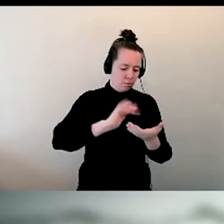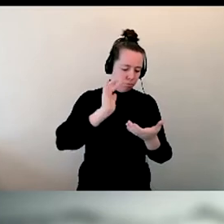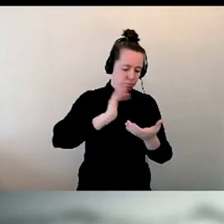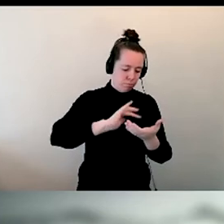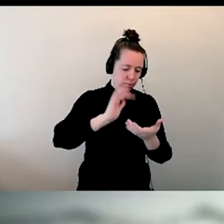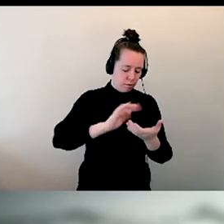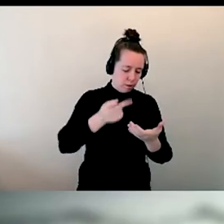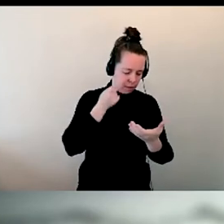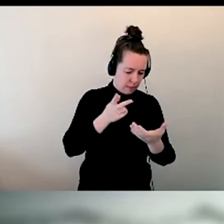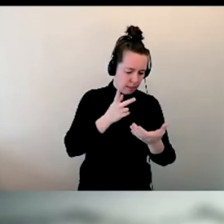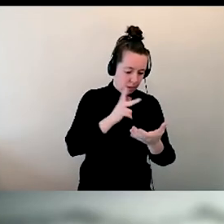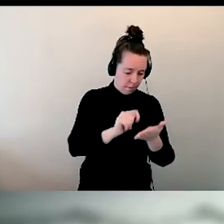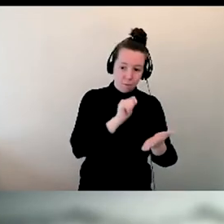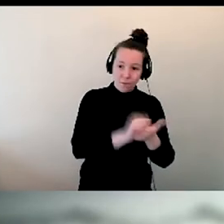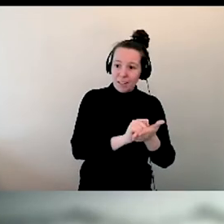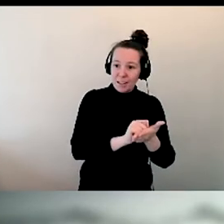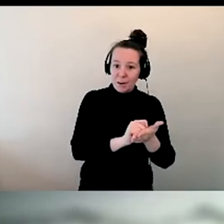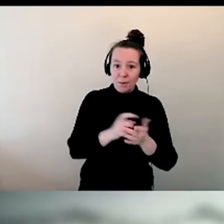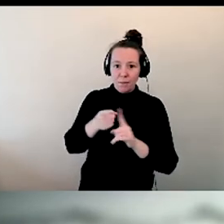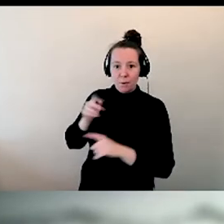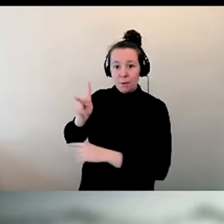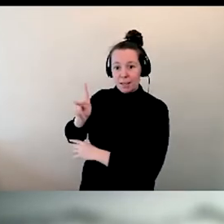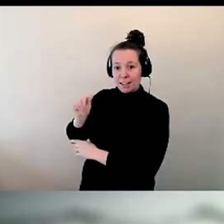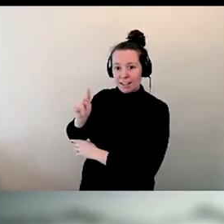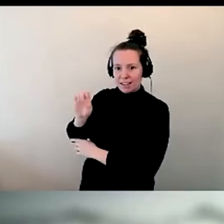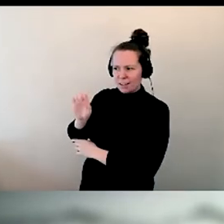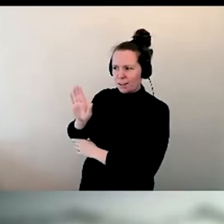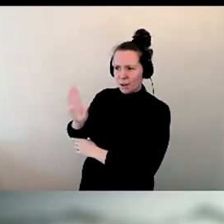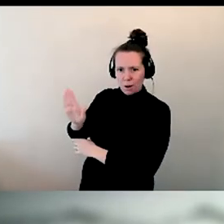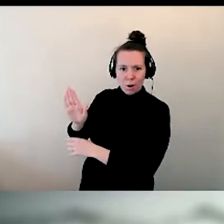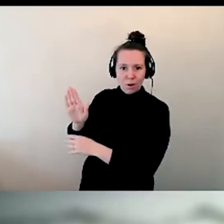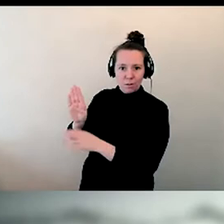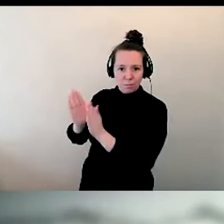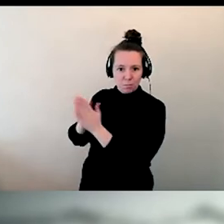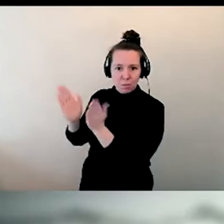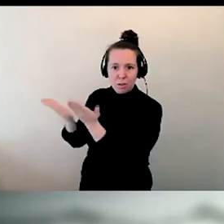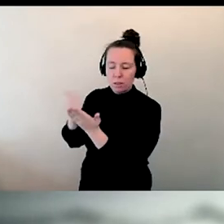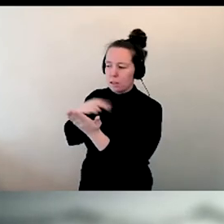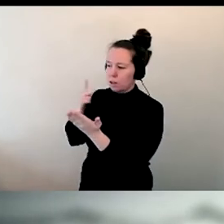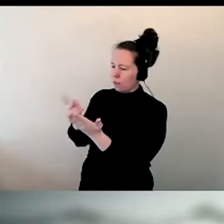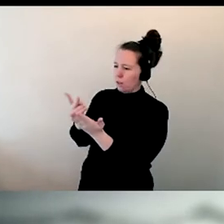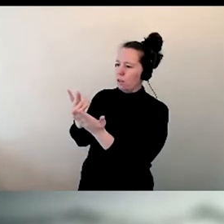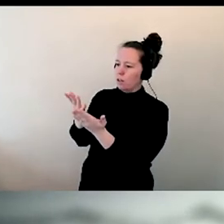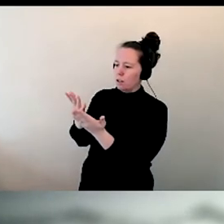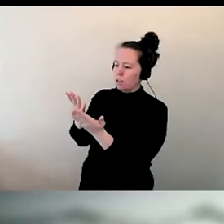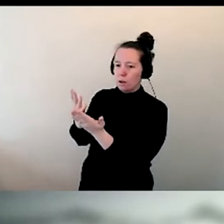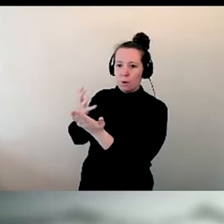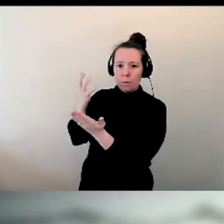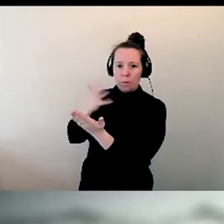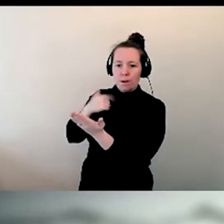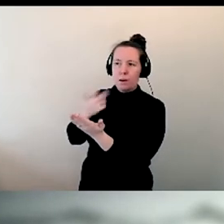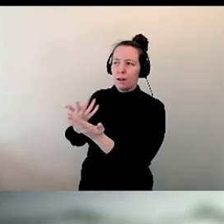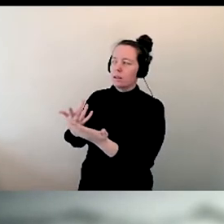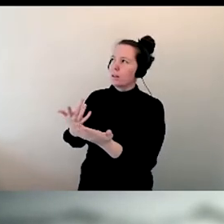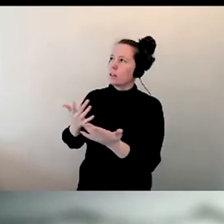video, specifically Kate's Books, who's like a big user on the platform. I found one of her videos and it kind of launched me back